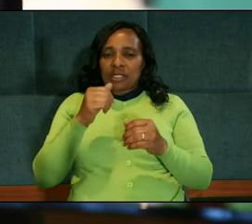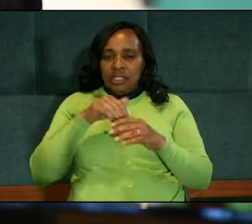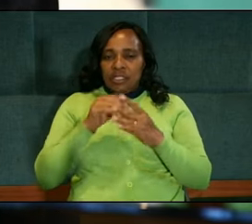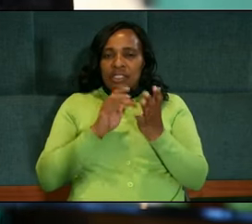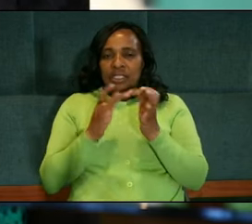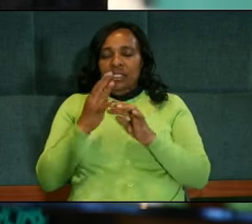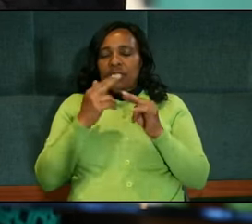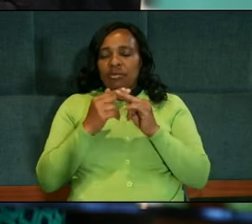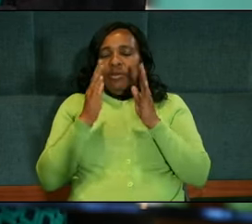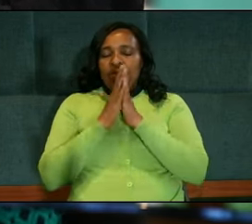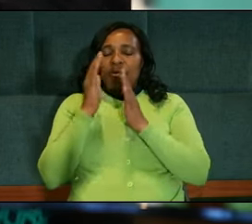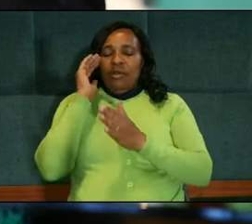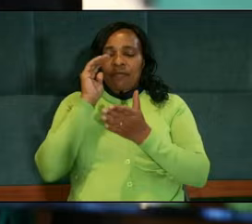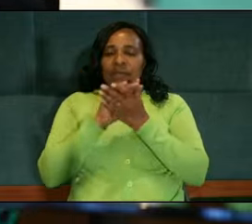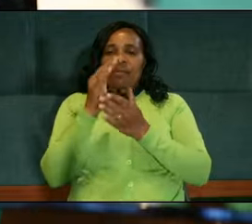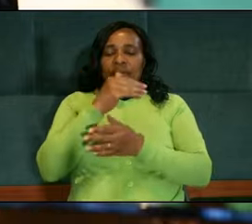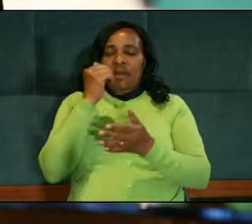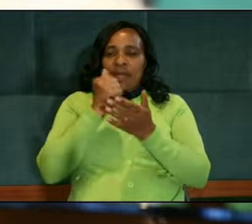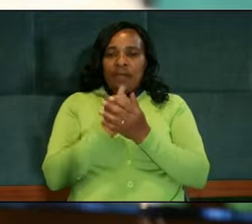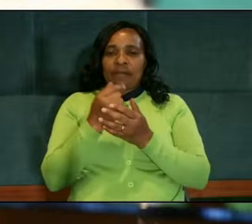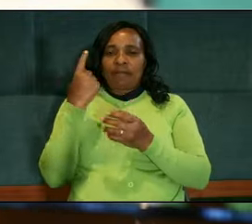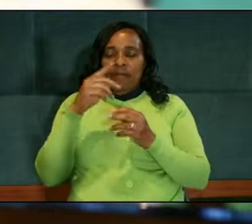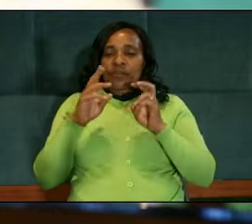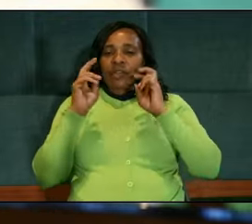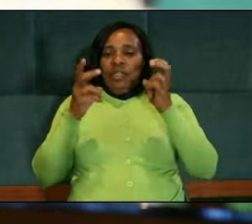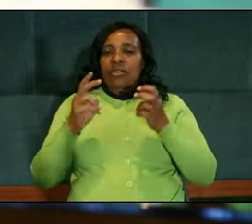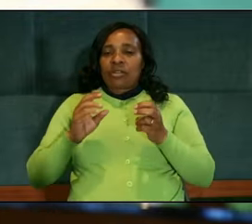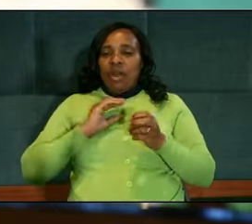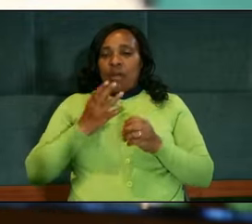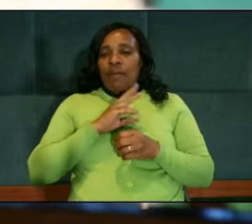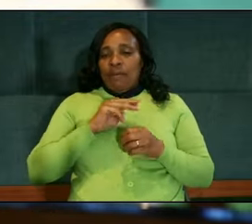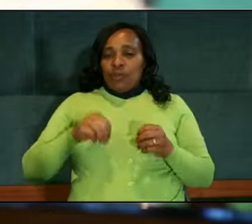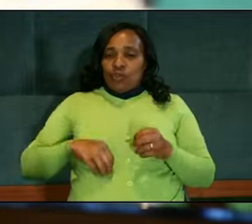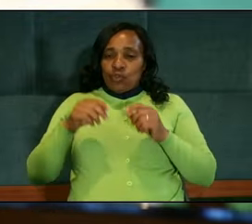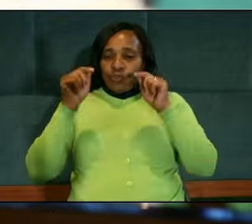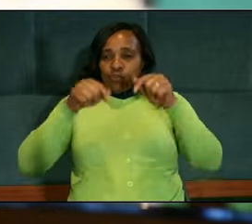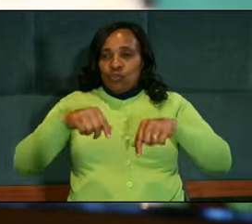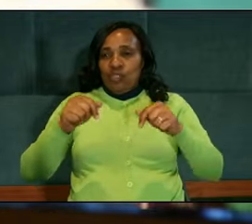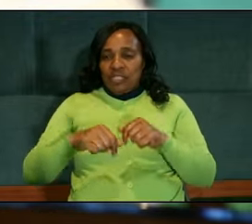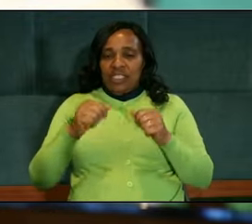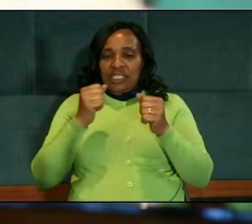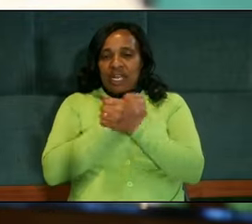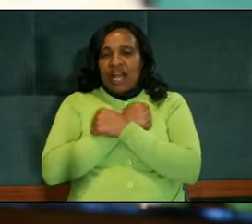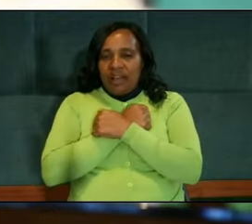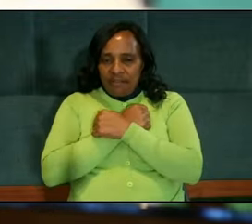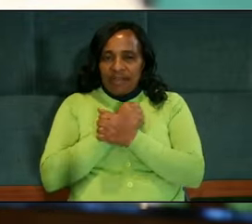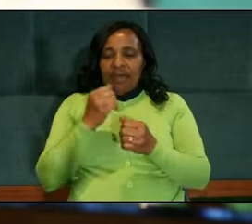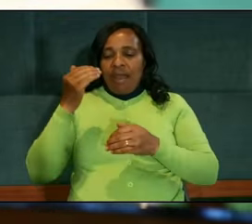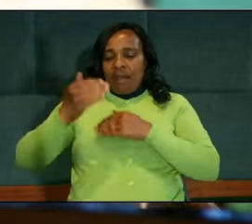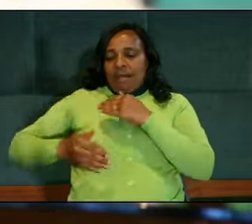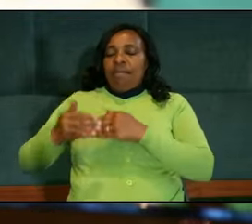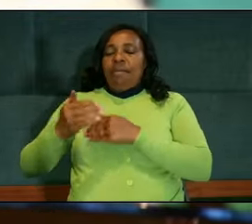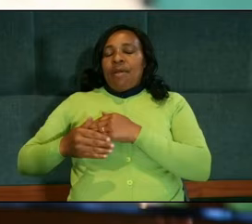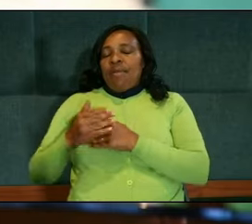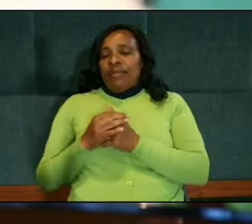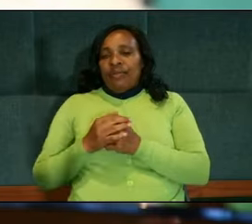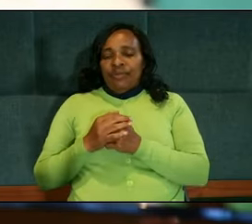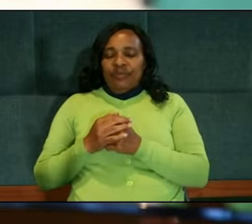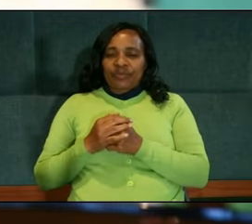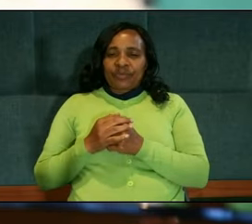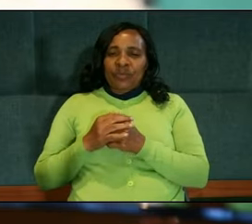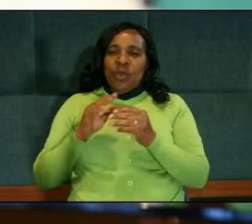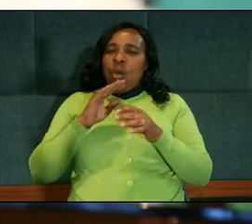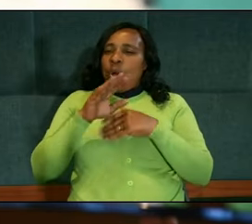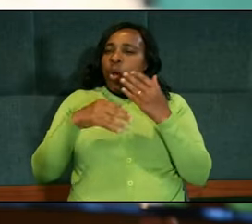and believe. Amen. So the title of our mission today is Loving a Neighbor. The